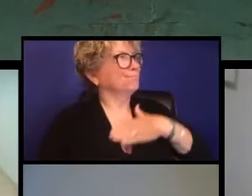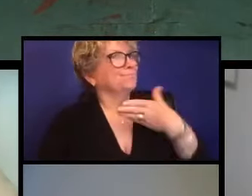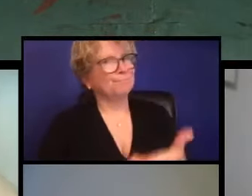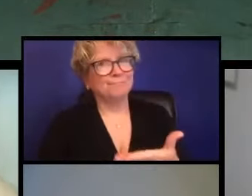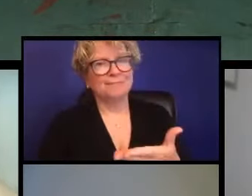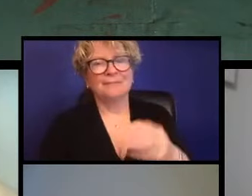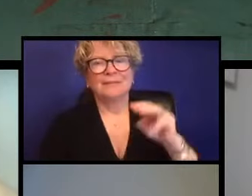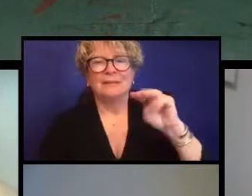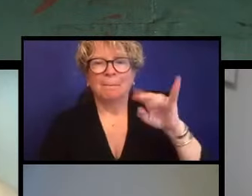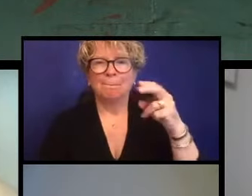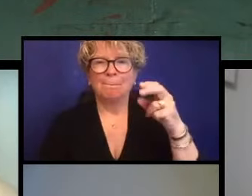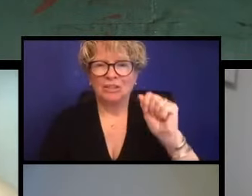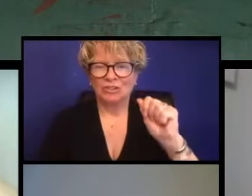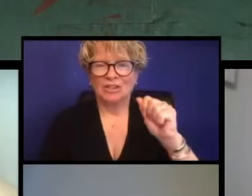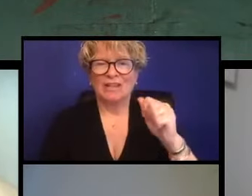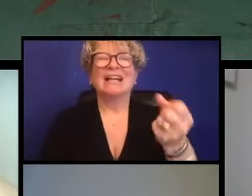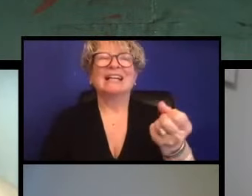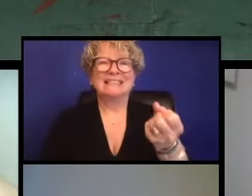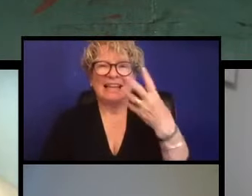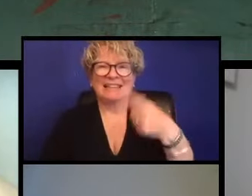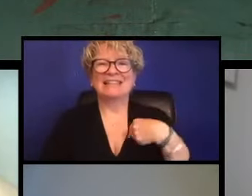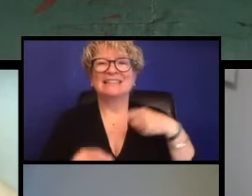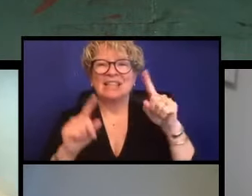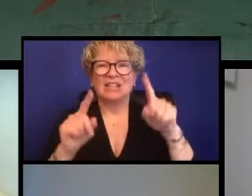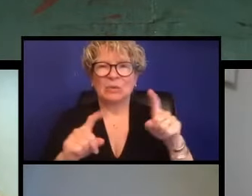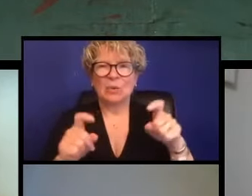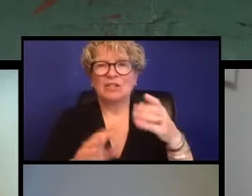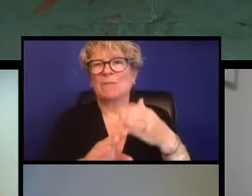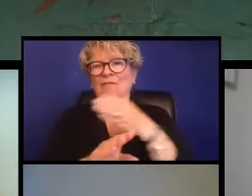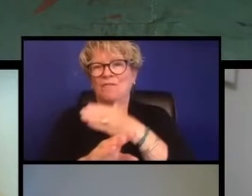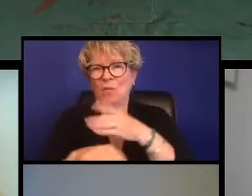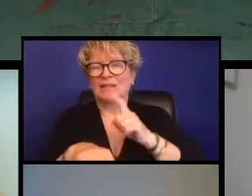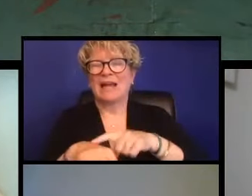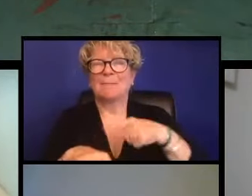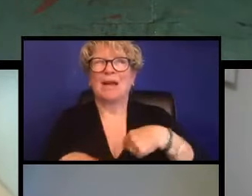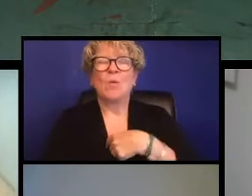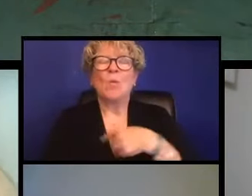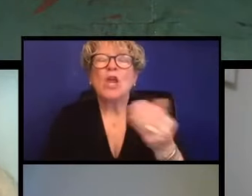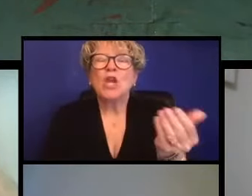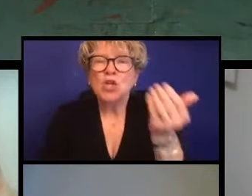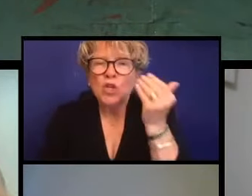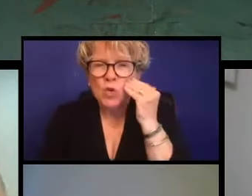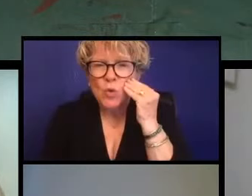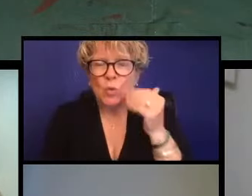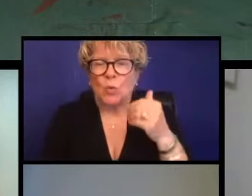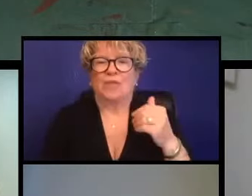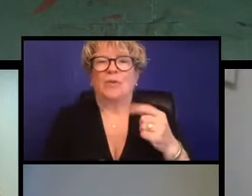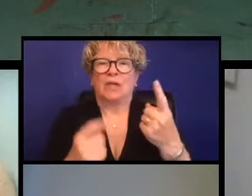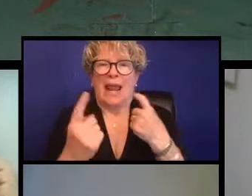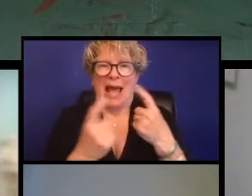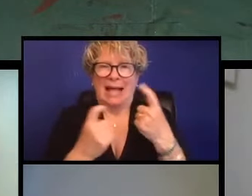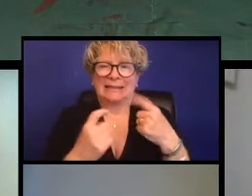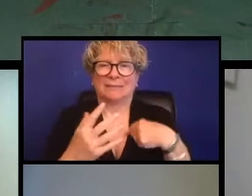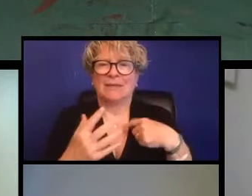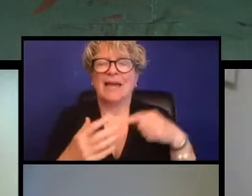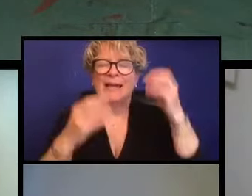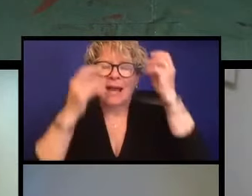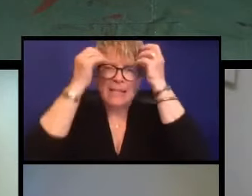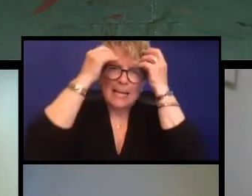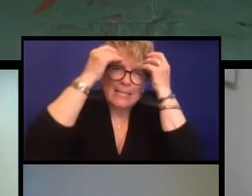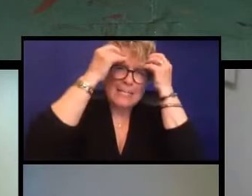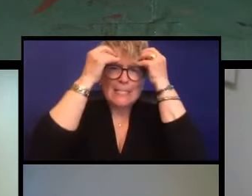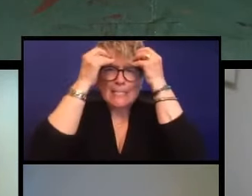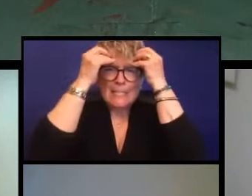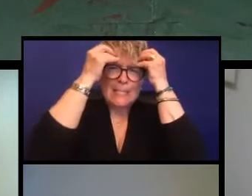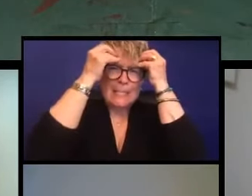Misha sent us these questions ahead of time. So we knew that we were going to be quizzed on this, and I agonized over this one because